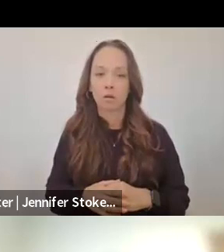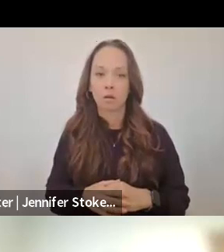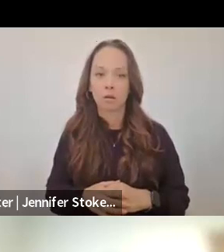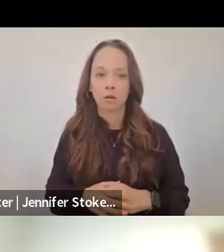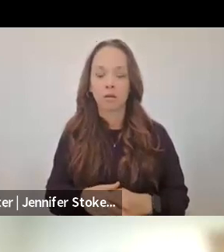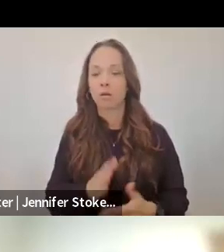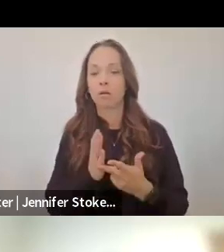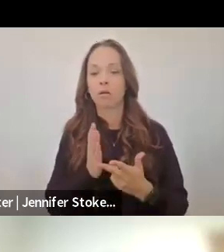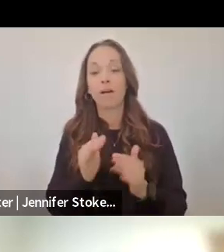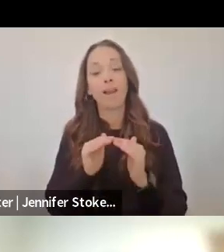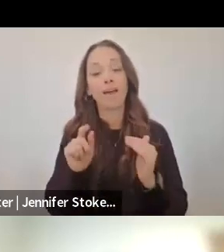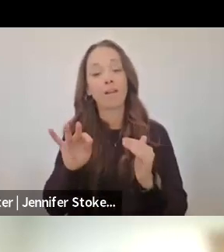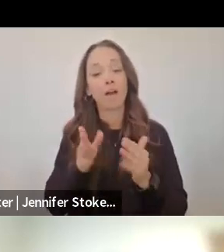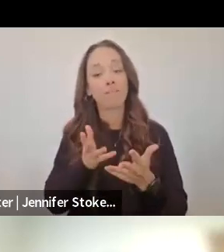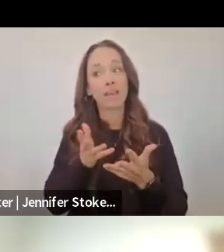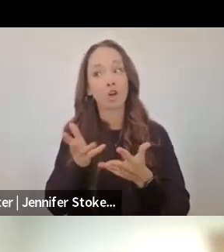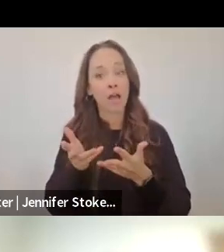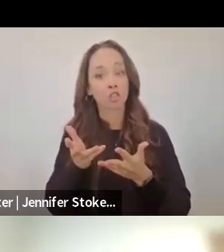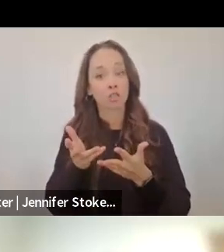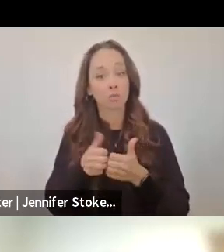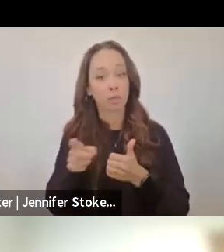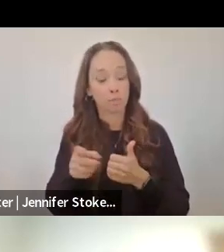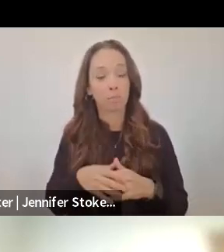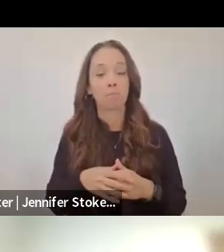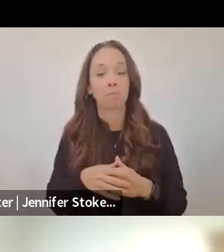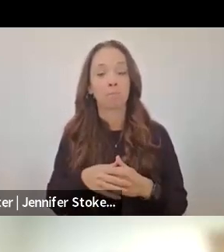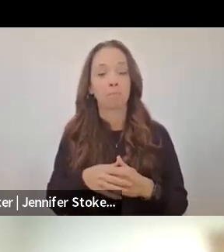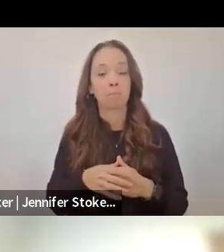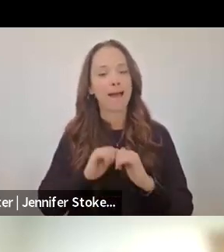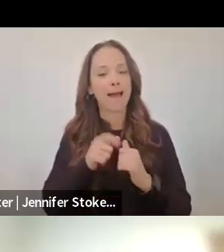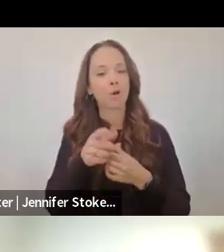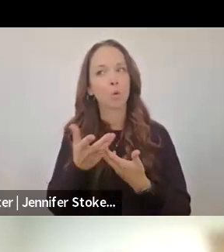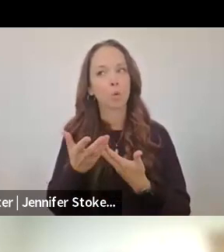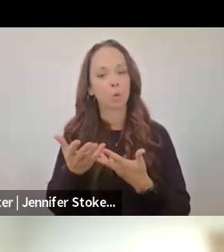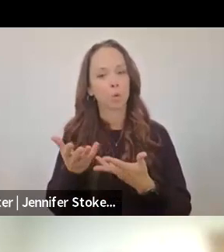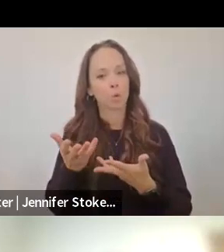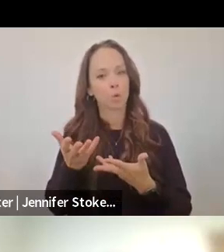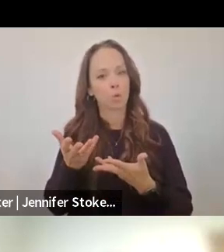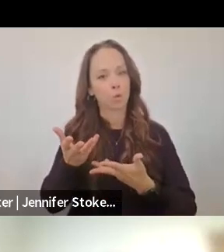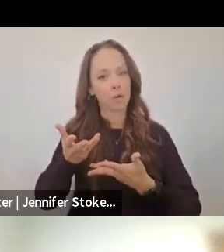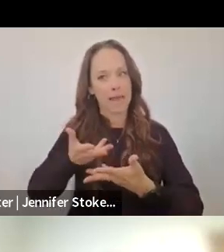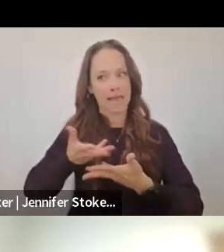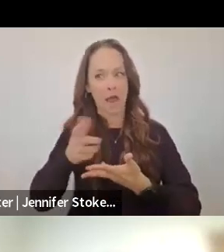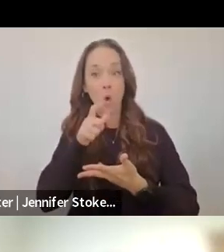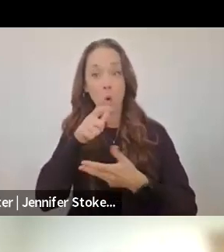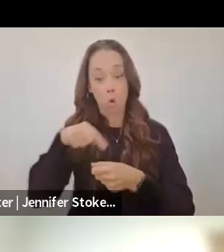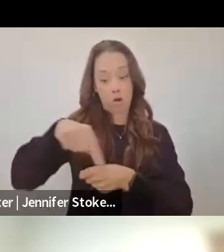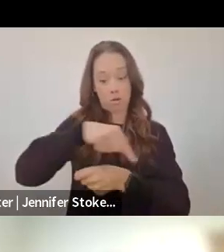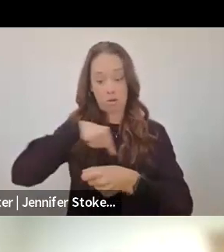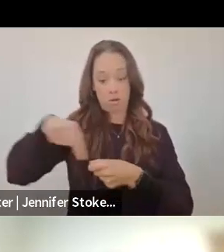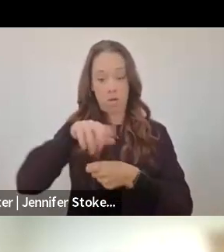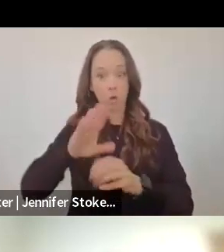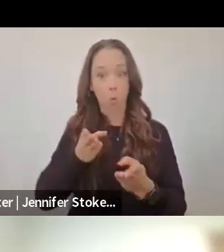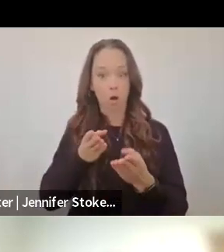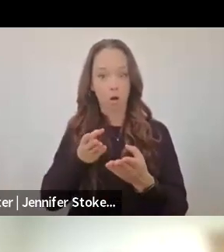What's the level of interaction? And how do you engage with those in your service area? You know, how do you